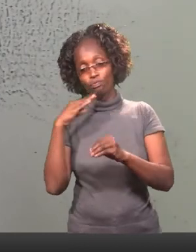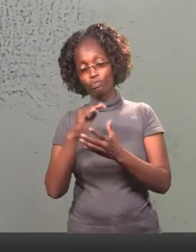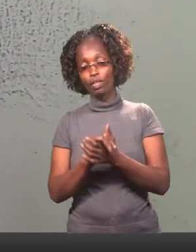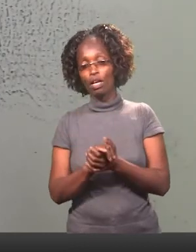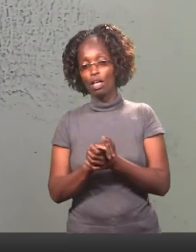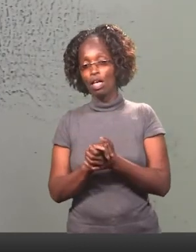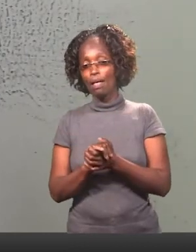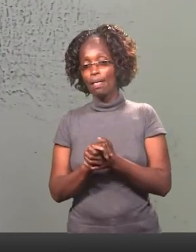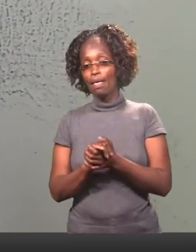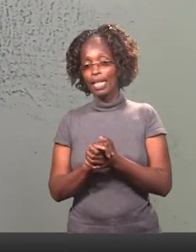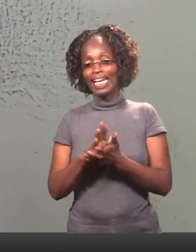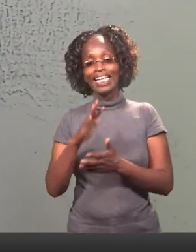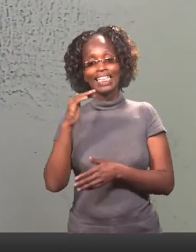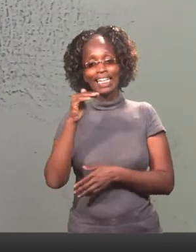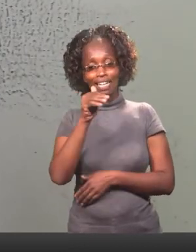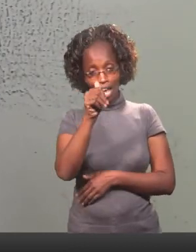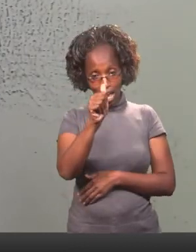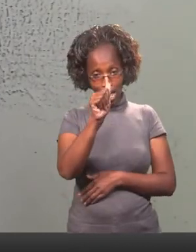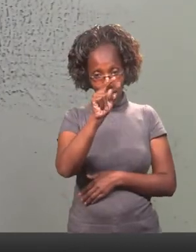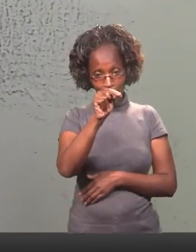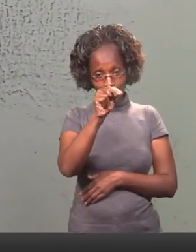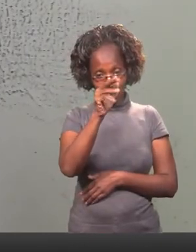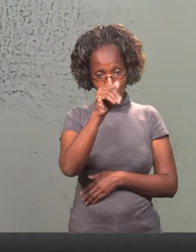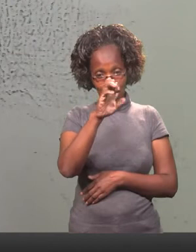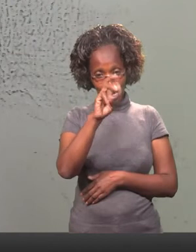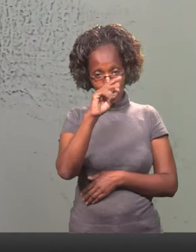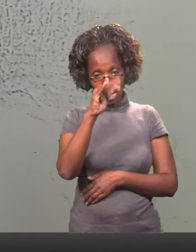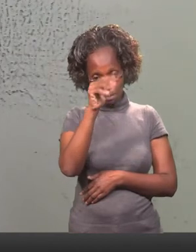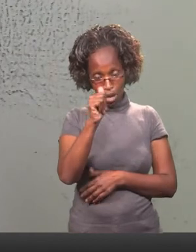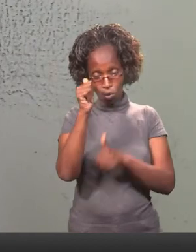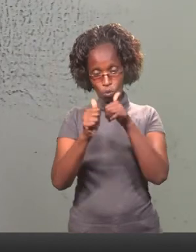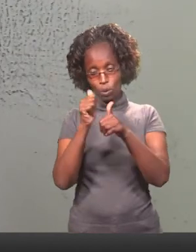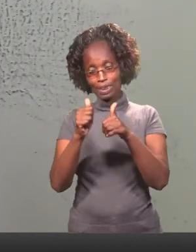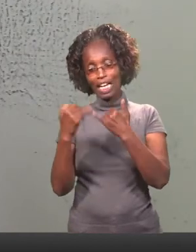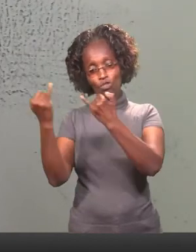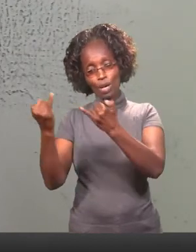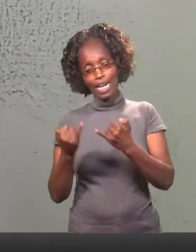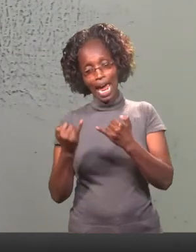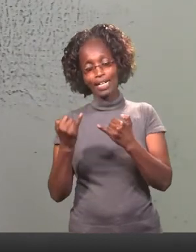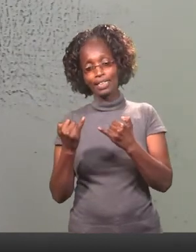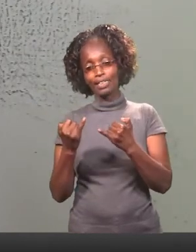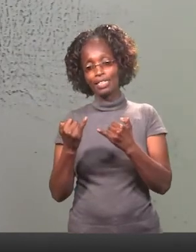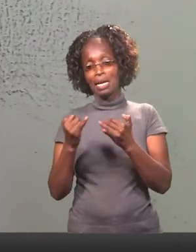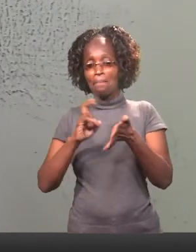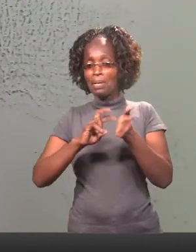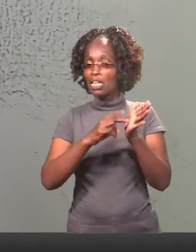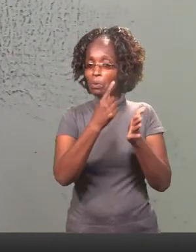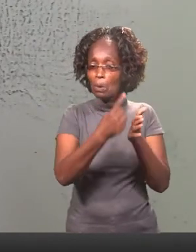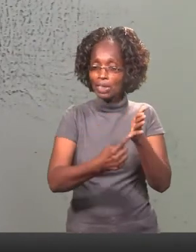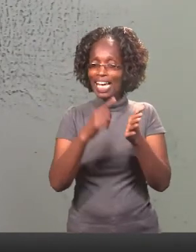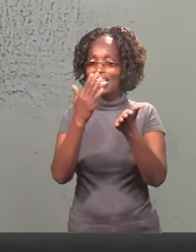are hereditary, usually what we call the normocytic normochromic anemias. You have that there are people who have